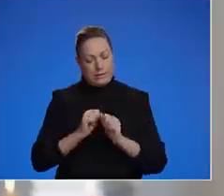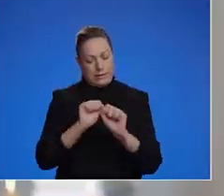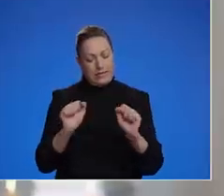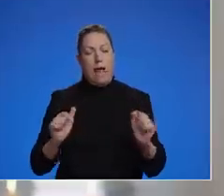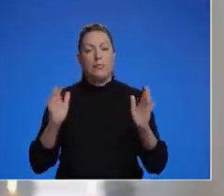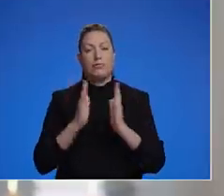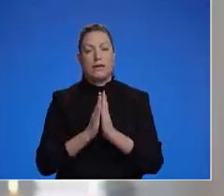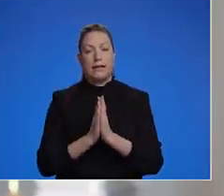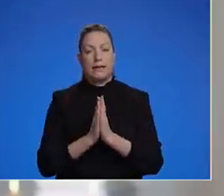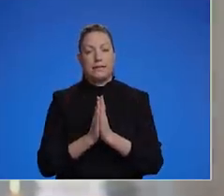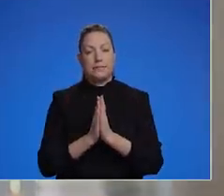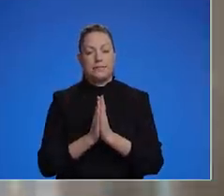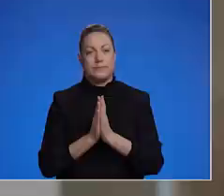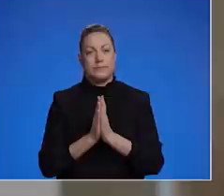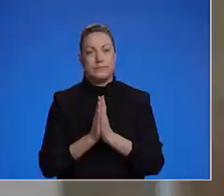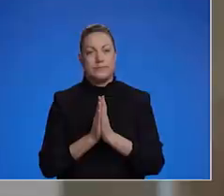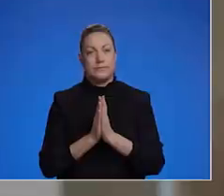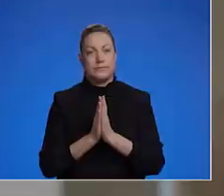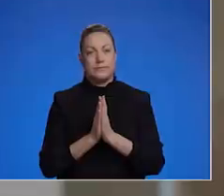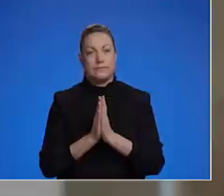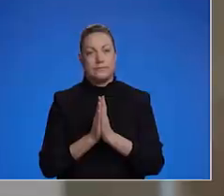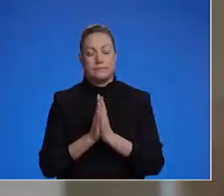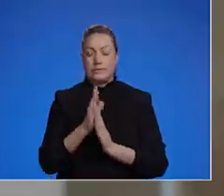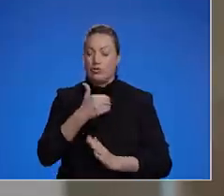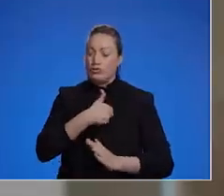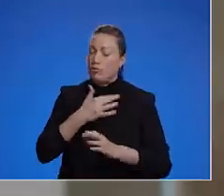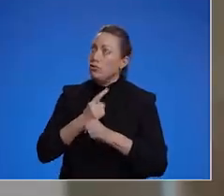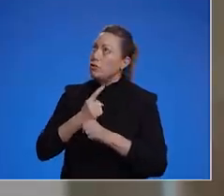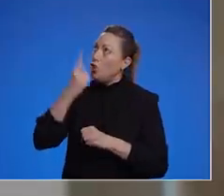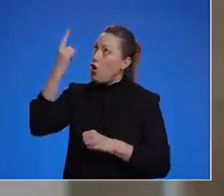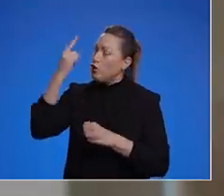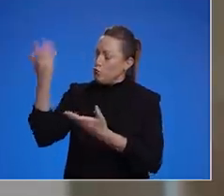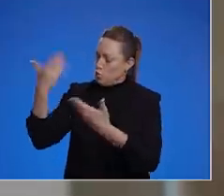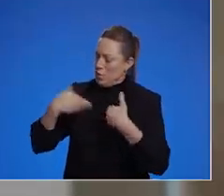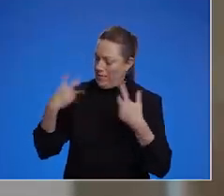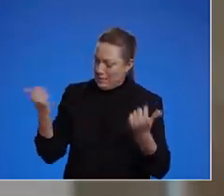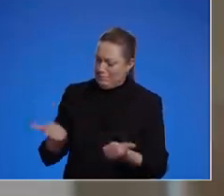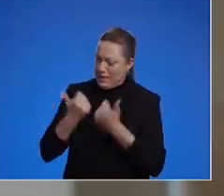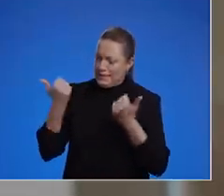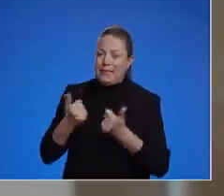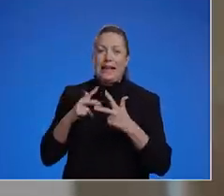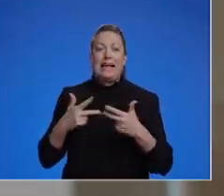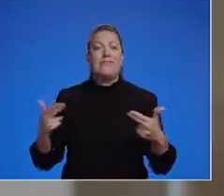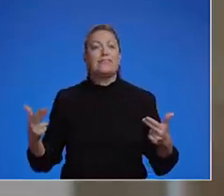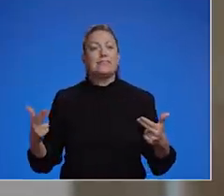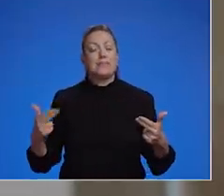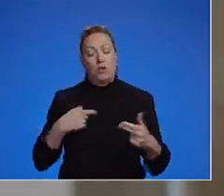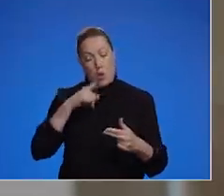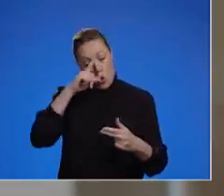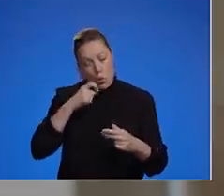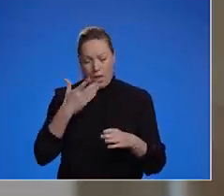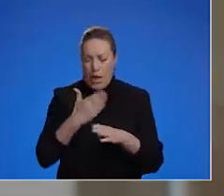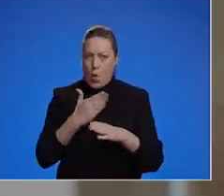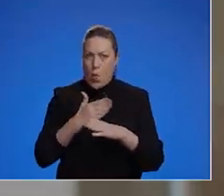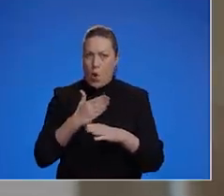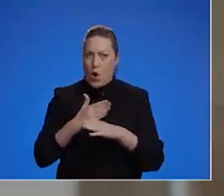Hear us, we pray. Lord, hear our prayer. Generous God, you lavish us with